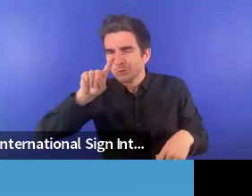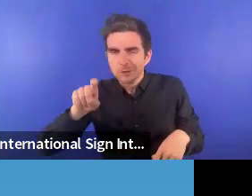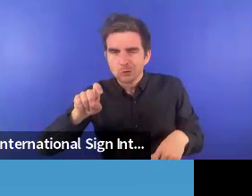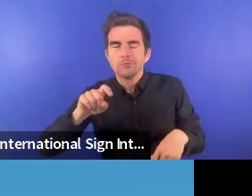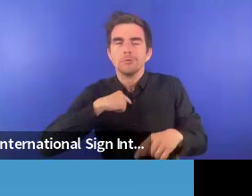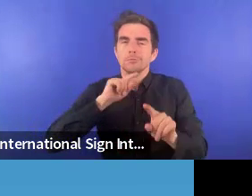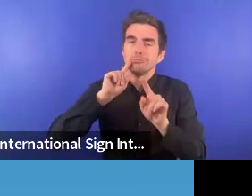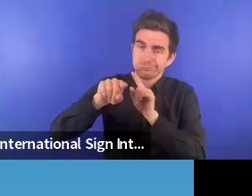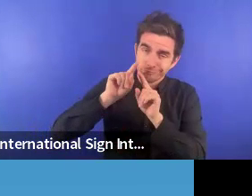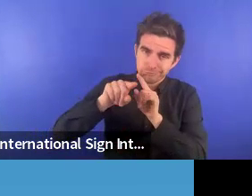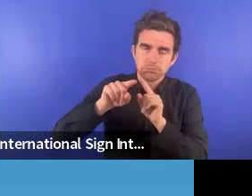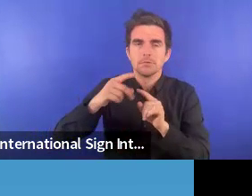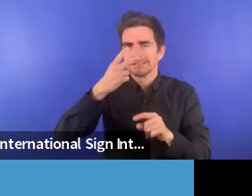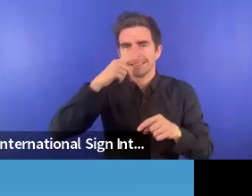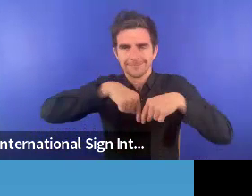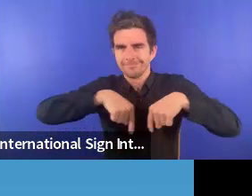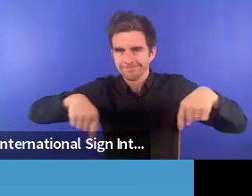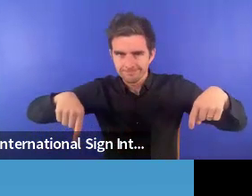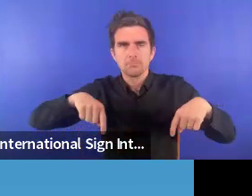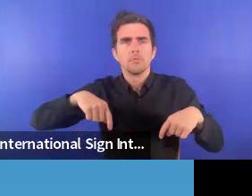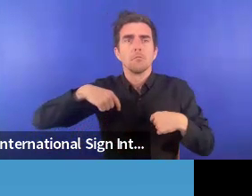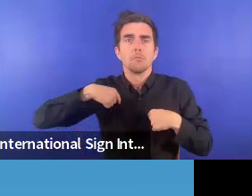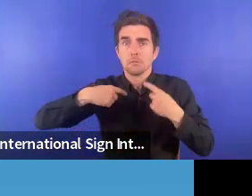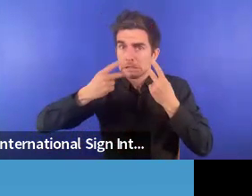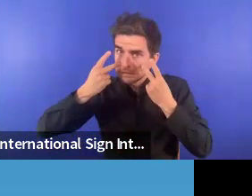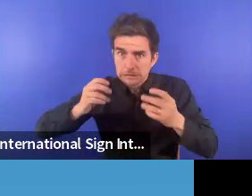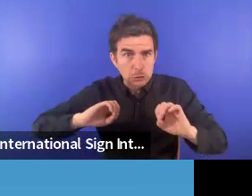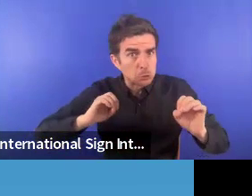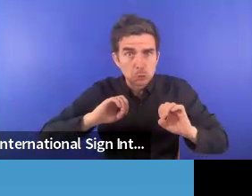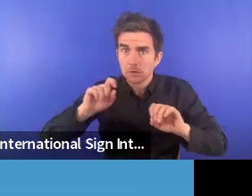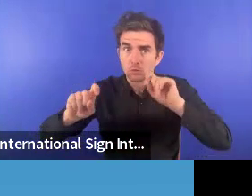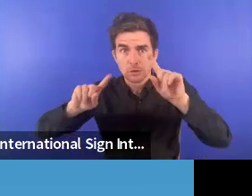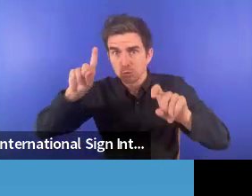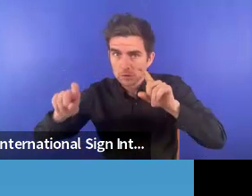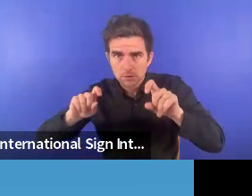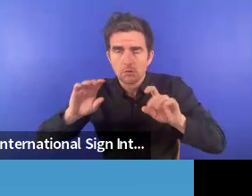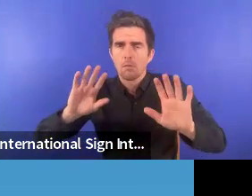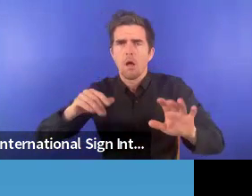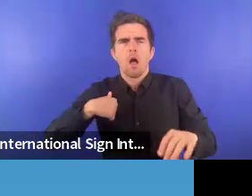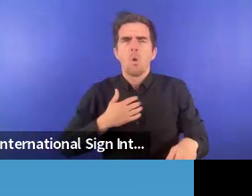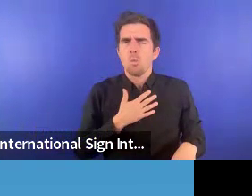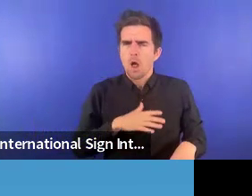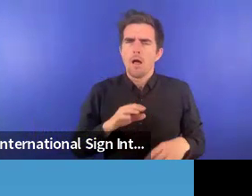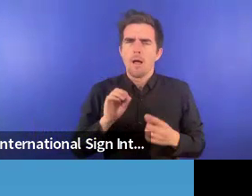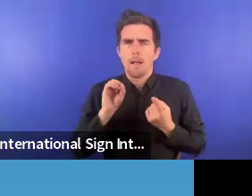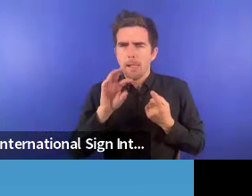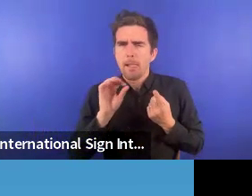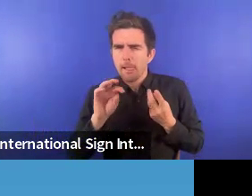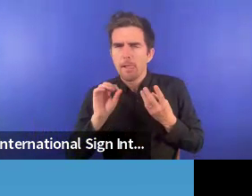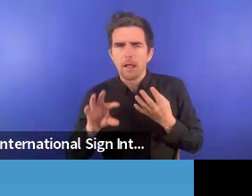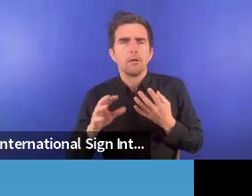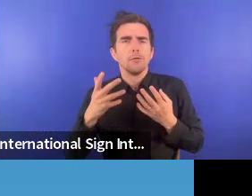questions now, but I did want to just make a few comments and suggestions based on our experience at Global Health